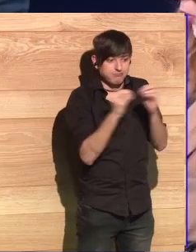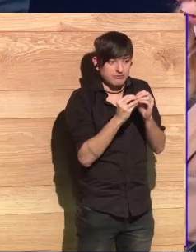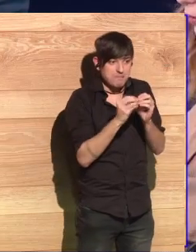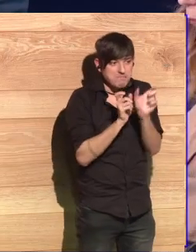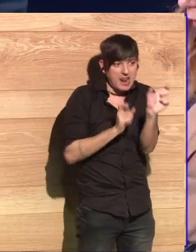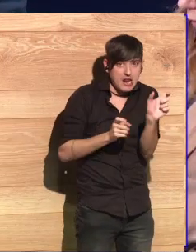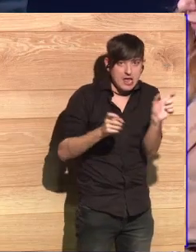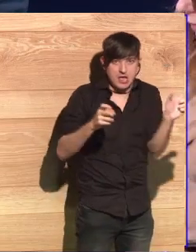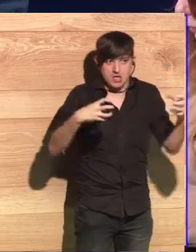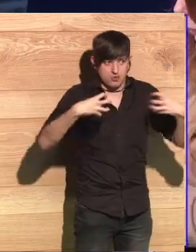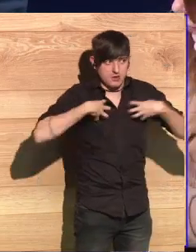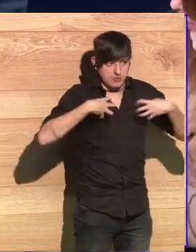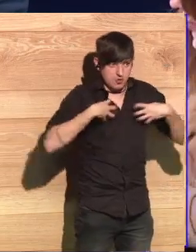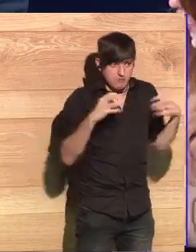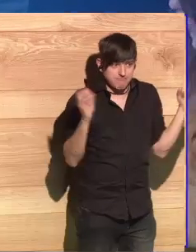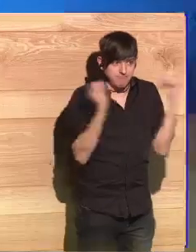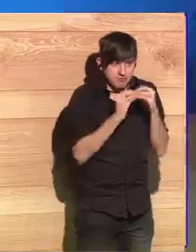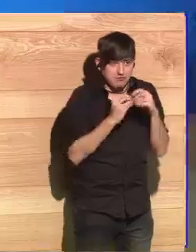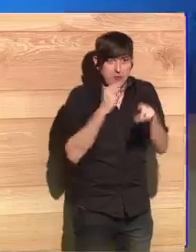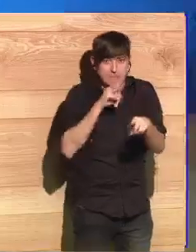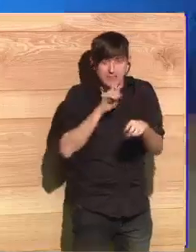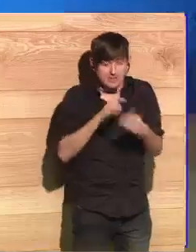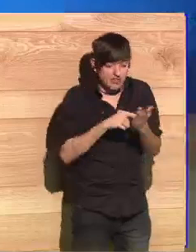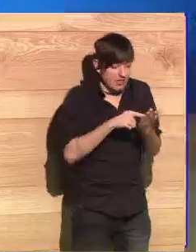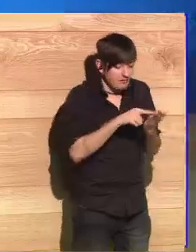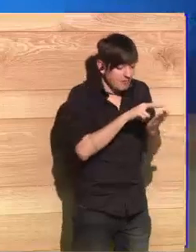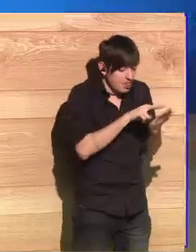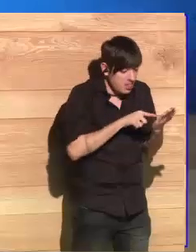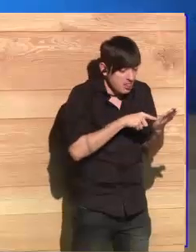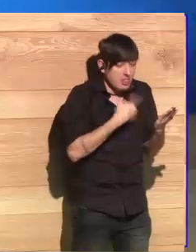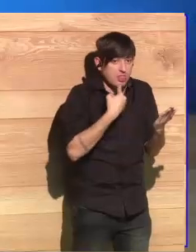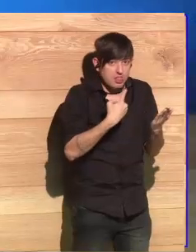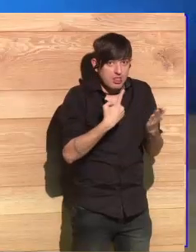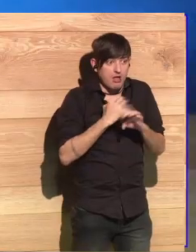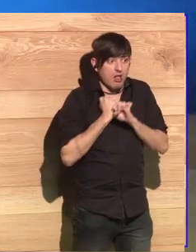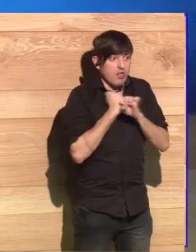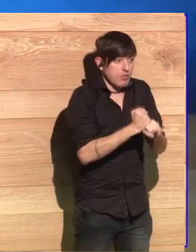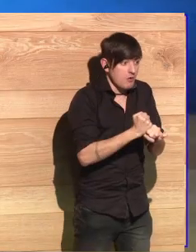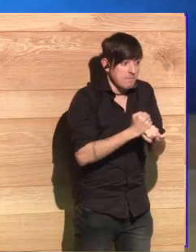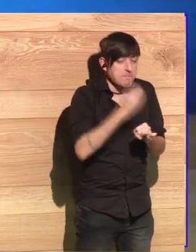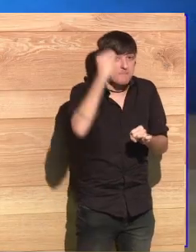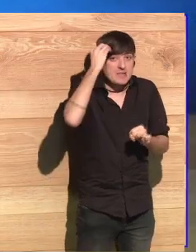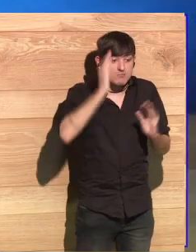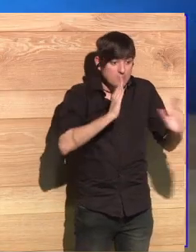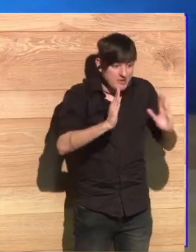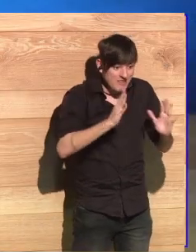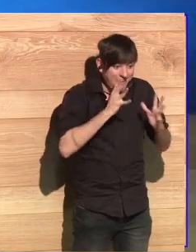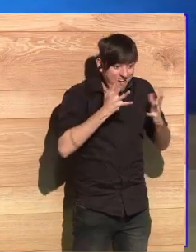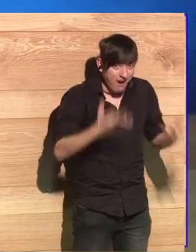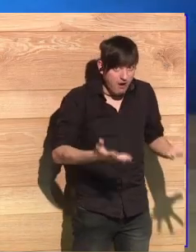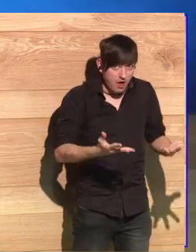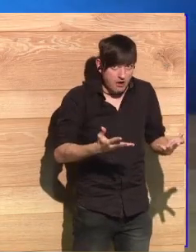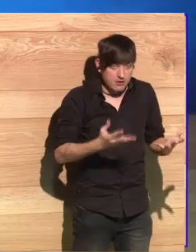You both say, when you talk about selfishness, Peter says that